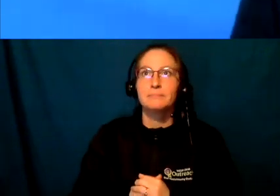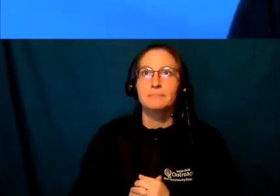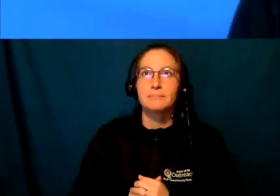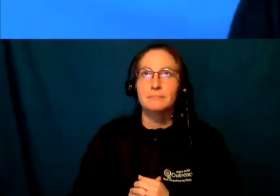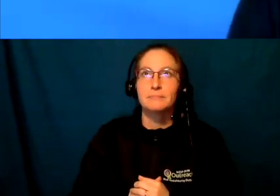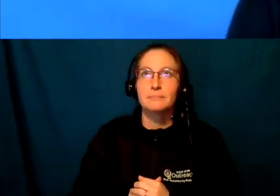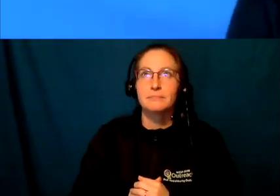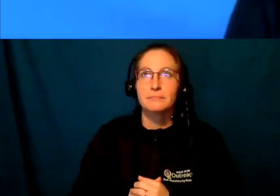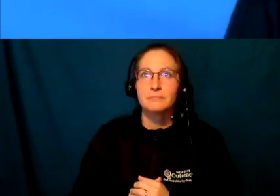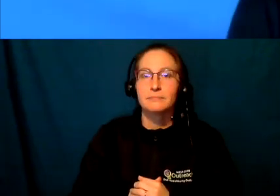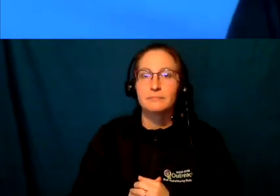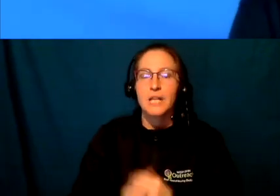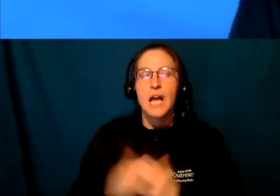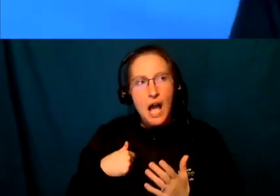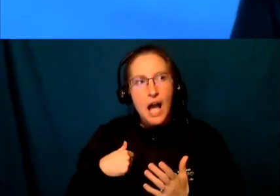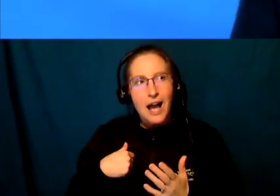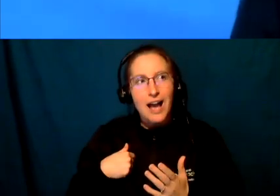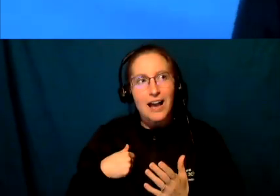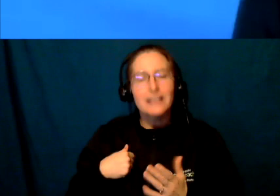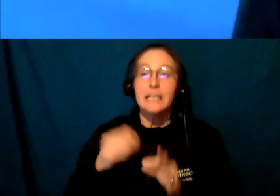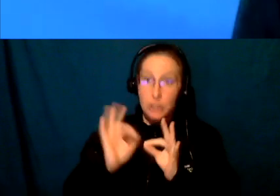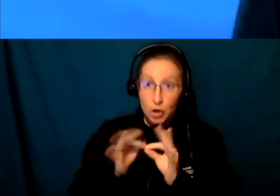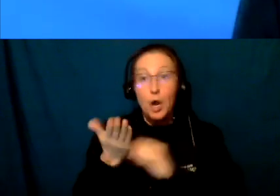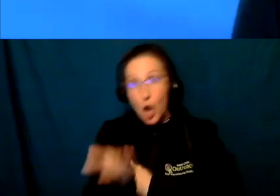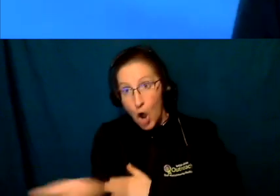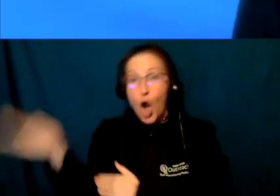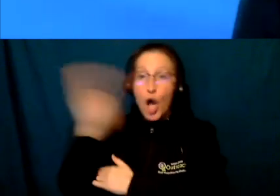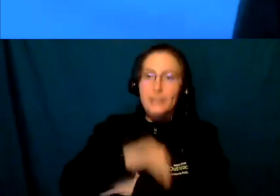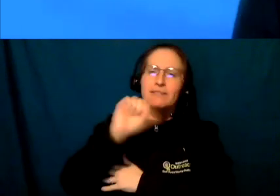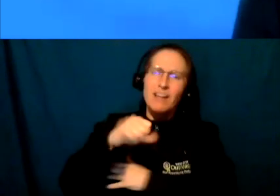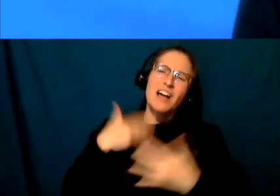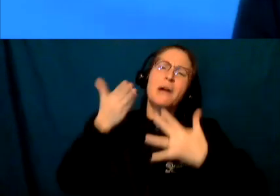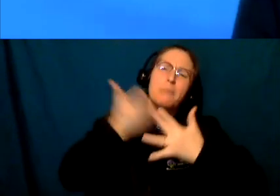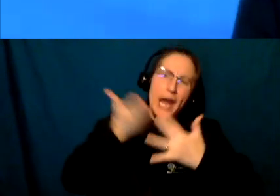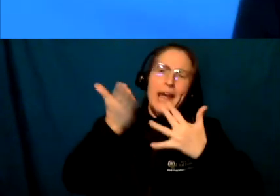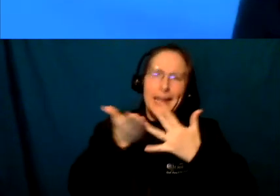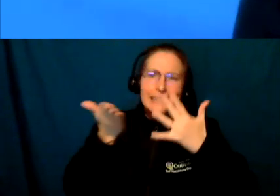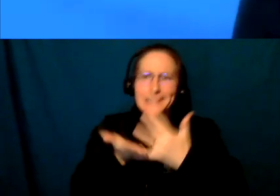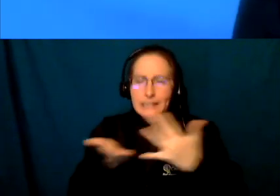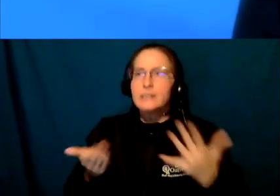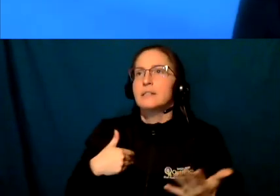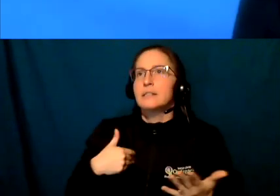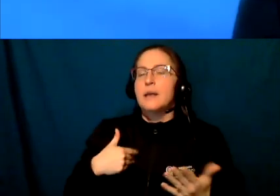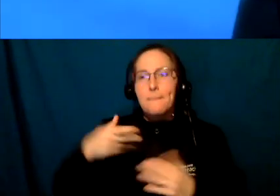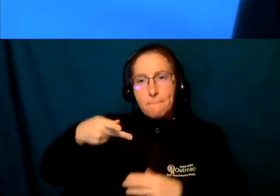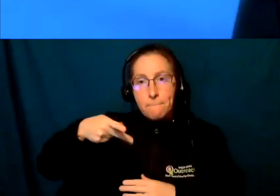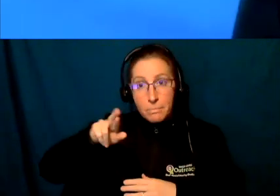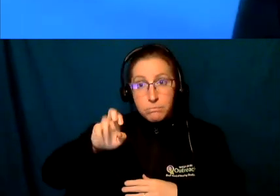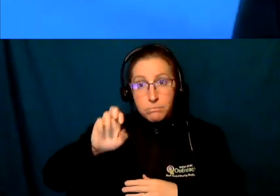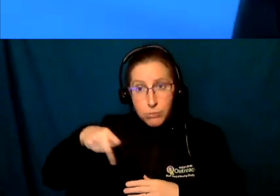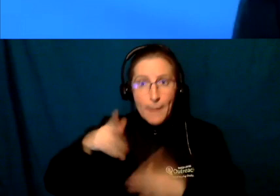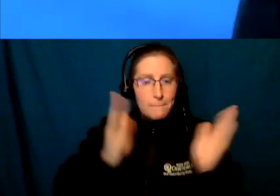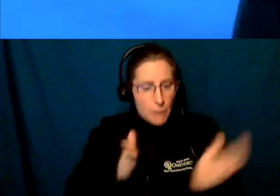know, I interpret all day long, but when I do have breaks and like prep time, I am spending that time reviewing like